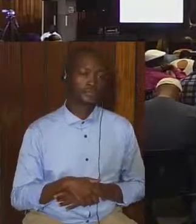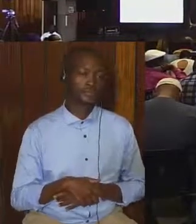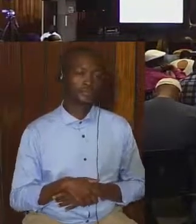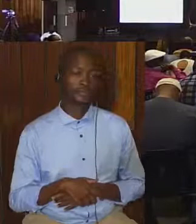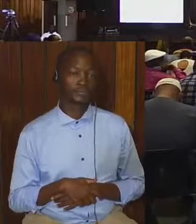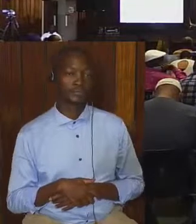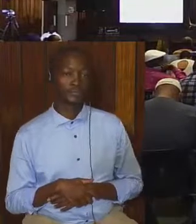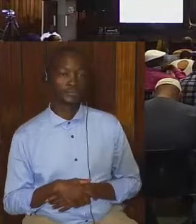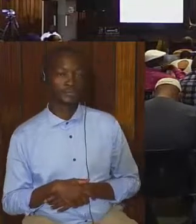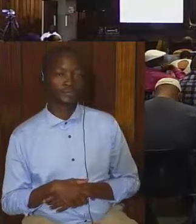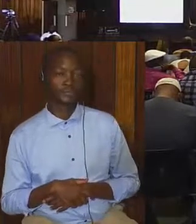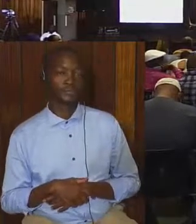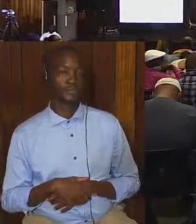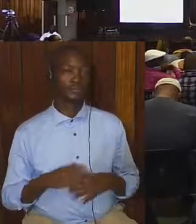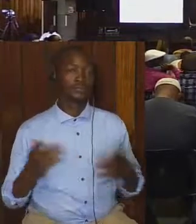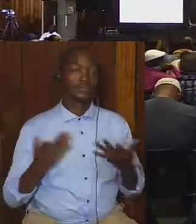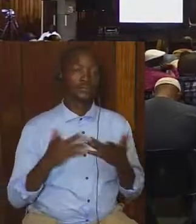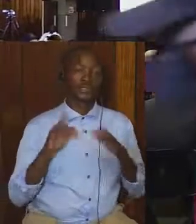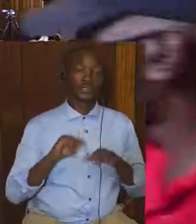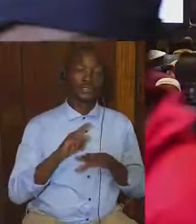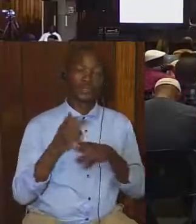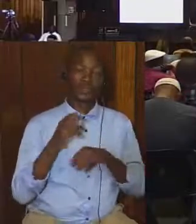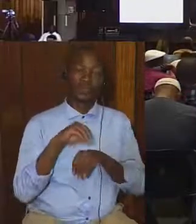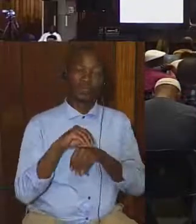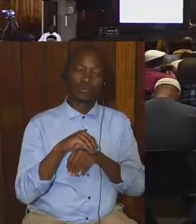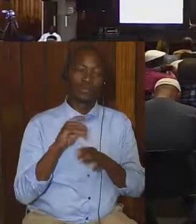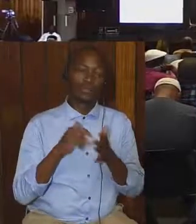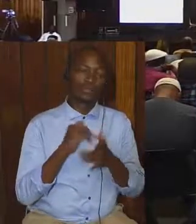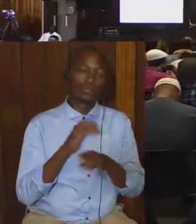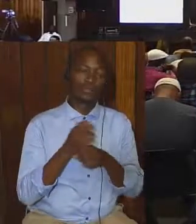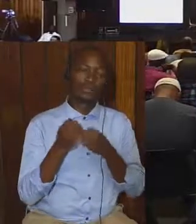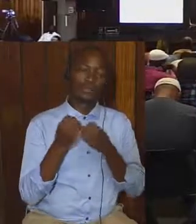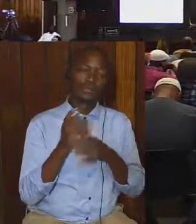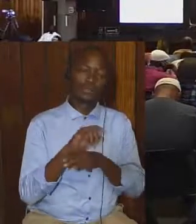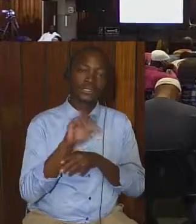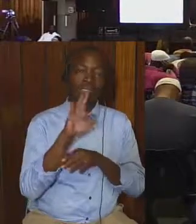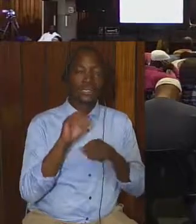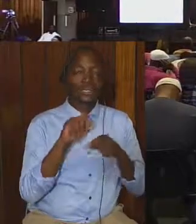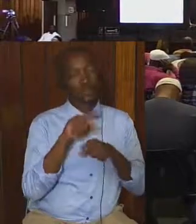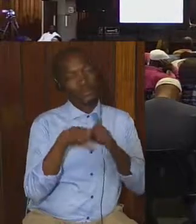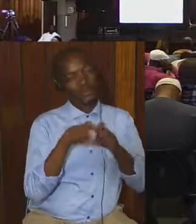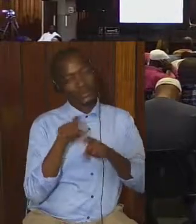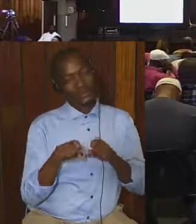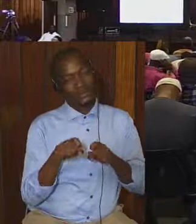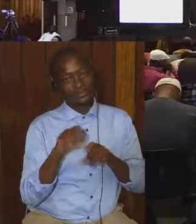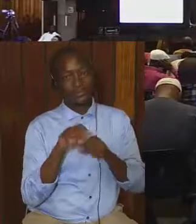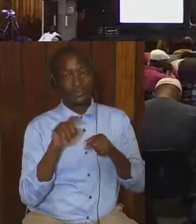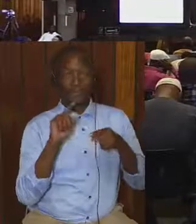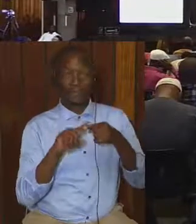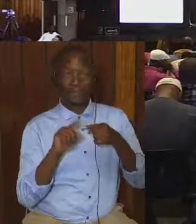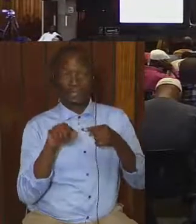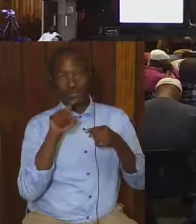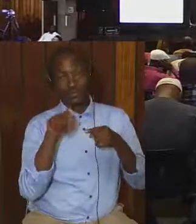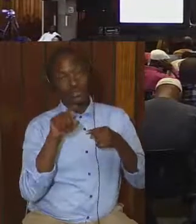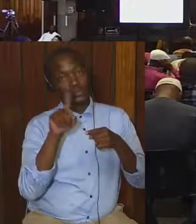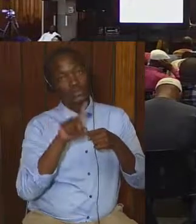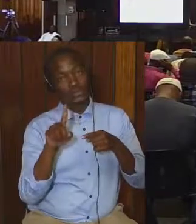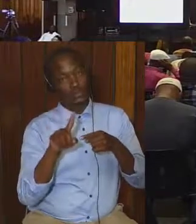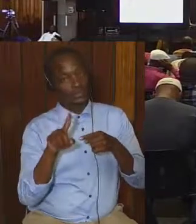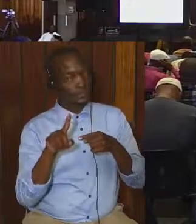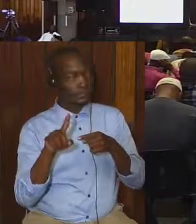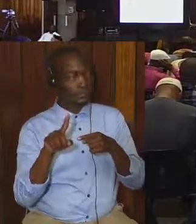Where I stay, we've got a problem. I just want to give you 3 questions. My first question